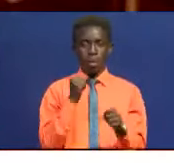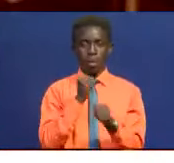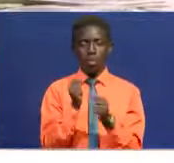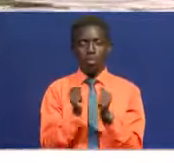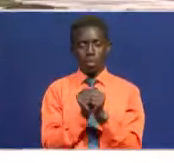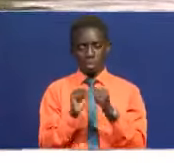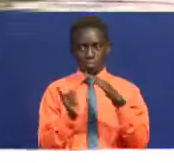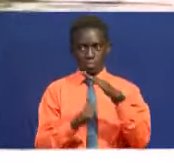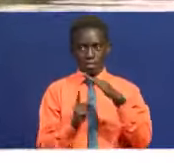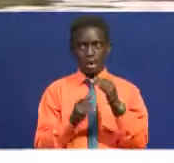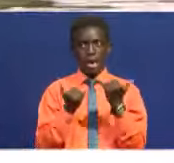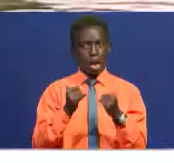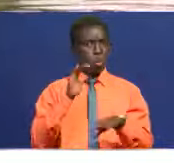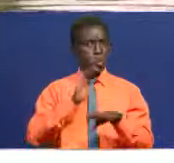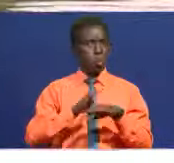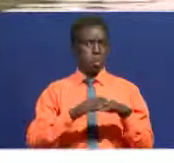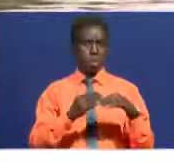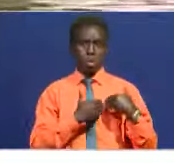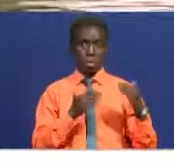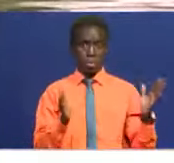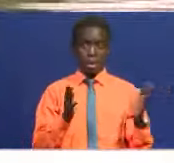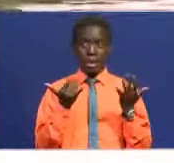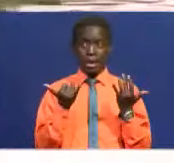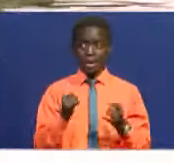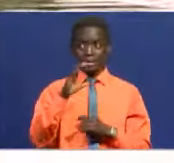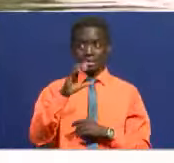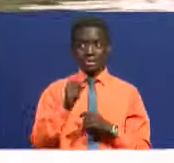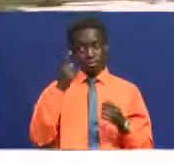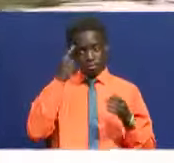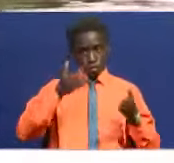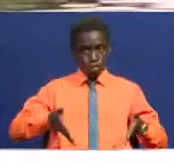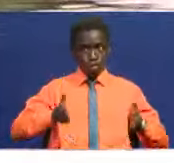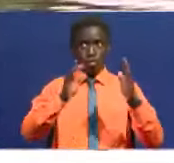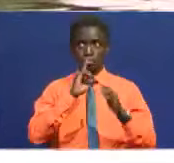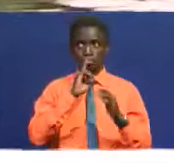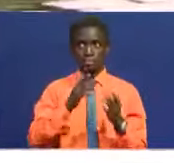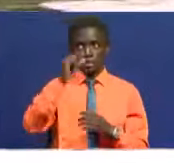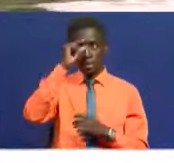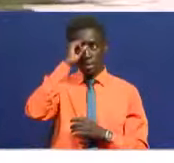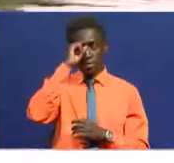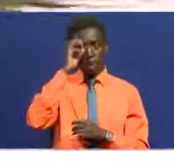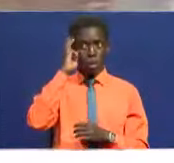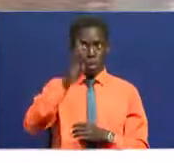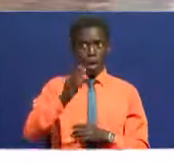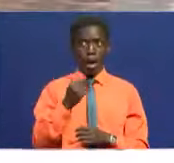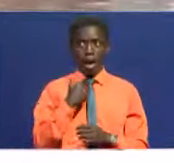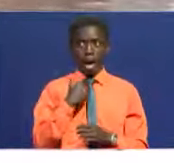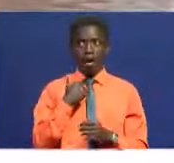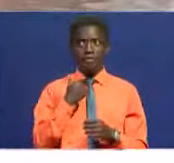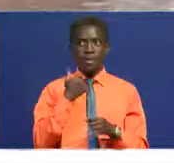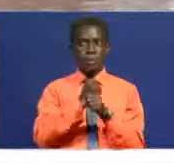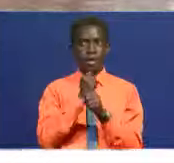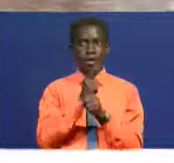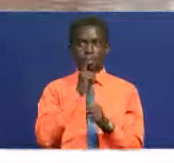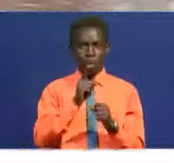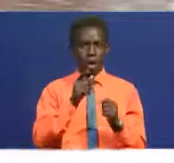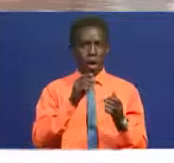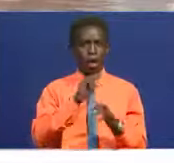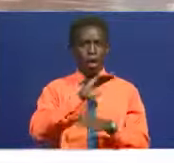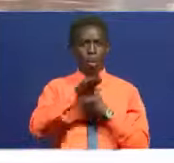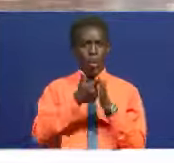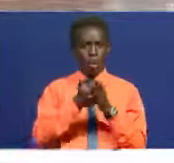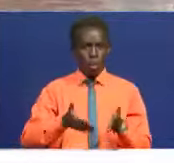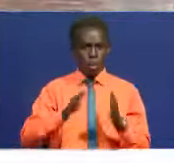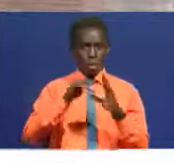acknowledge as it is. The road CS has further said the government will carry out a real-time mapping of all roads in the country